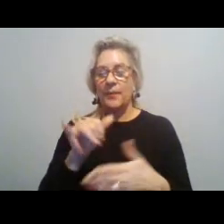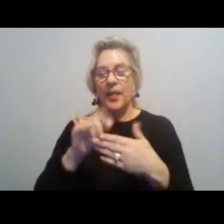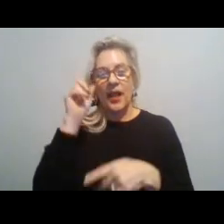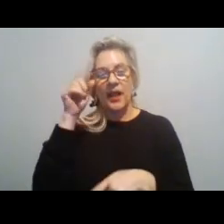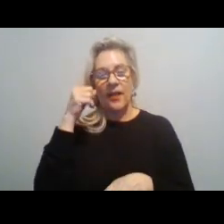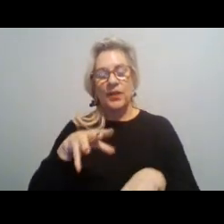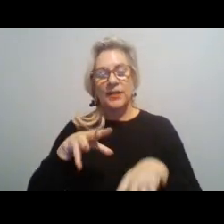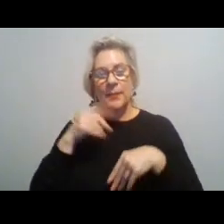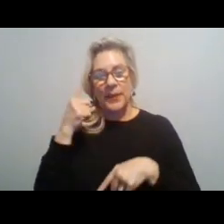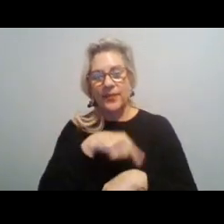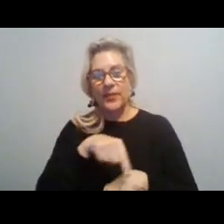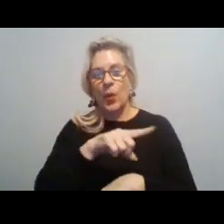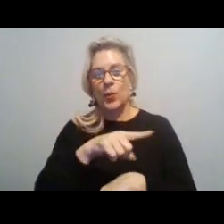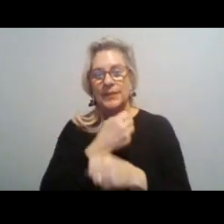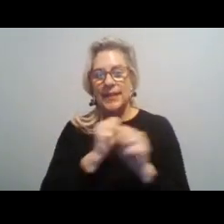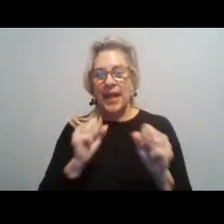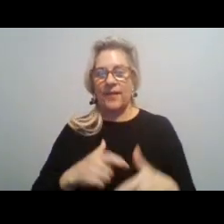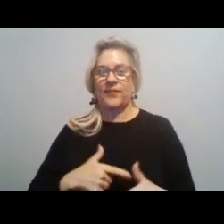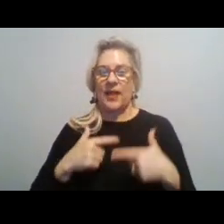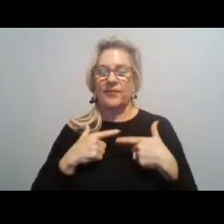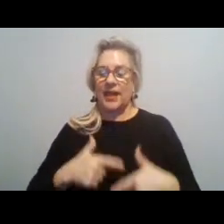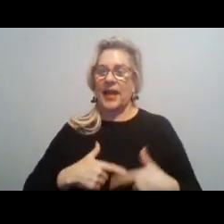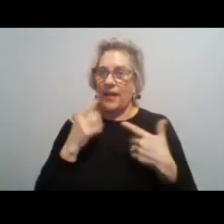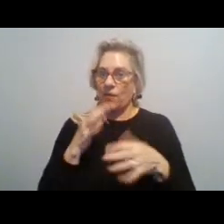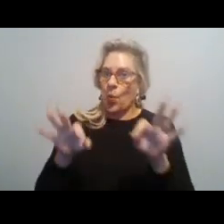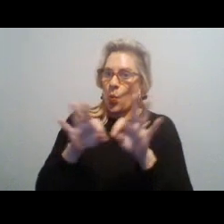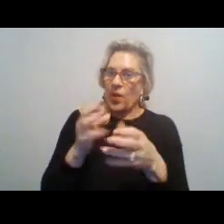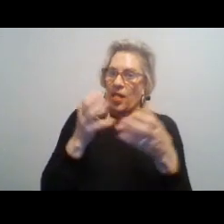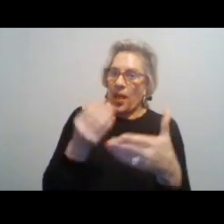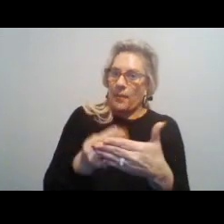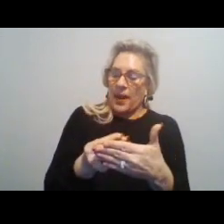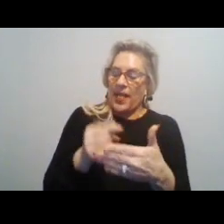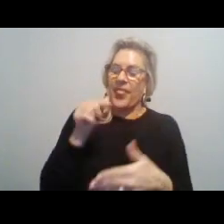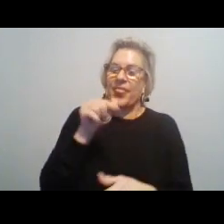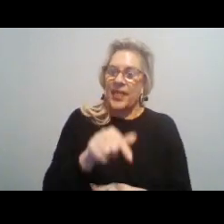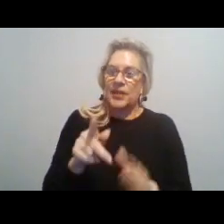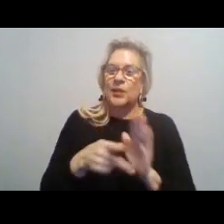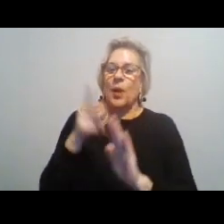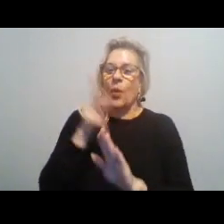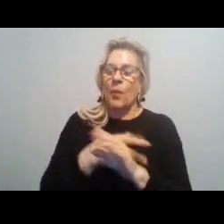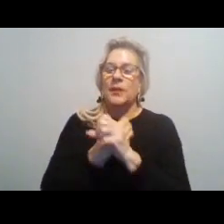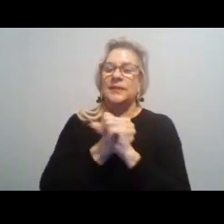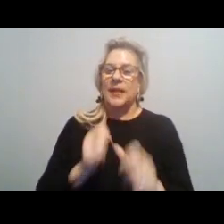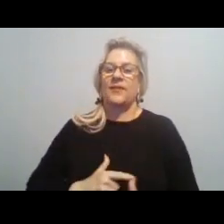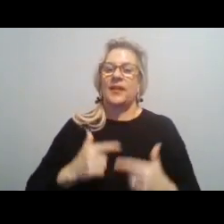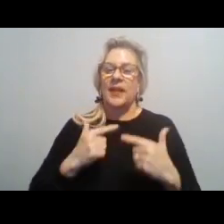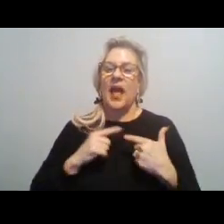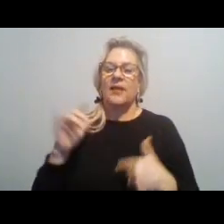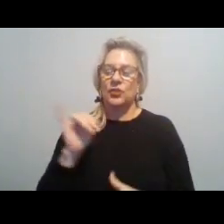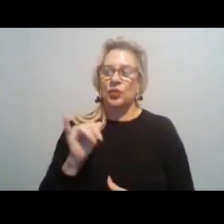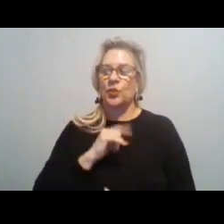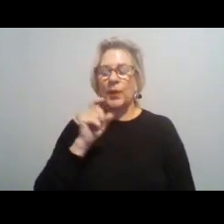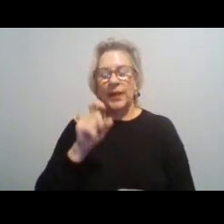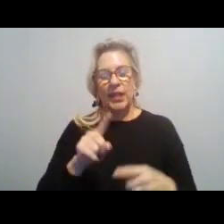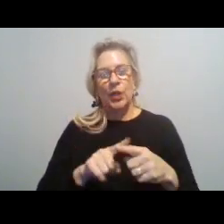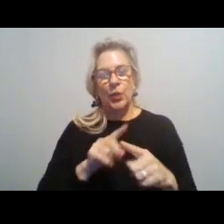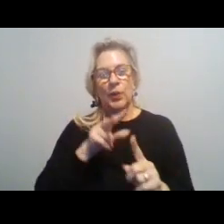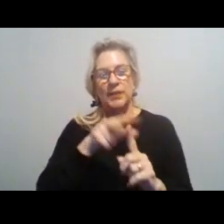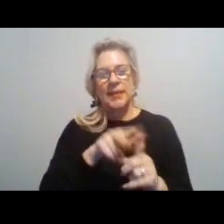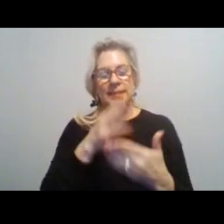save lives, and lives are worth a lot of money. This program saves lives too. So we need to put some dollar figures on that if all